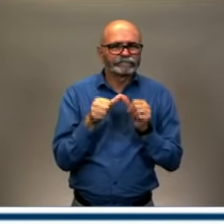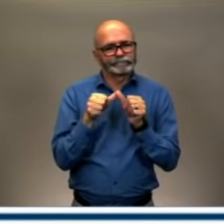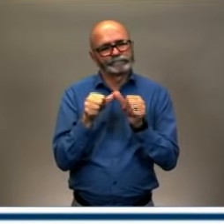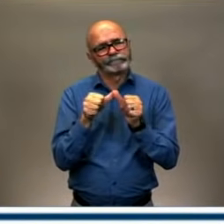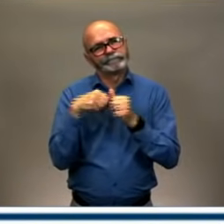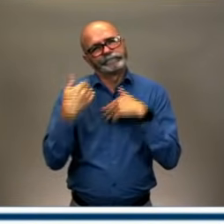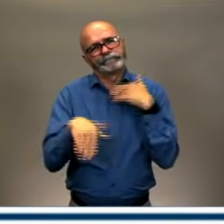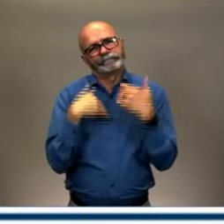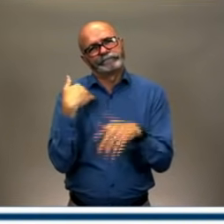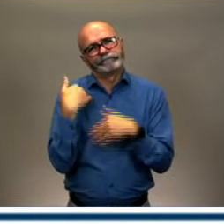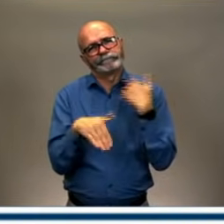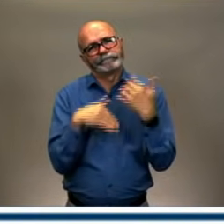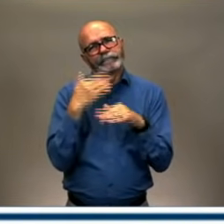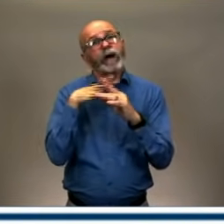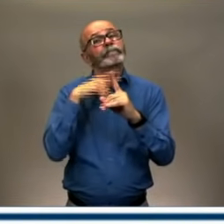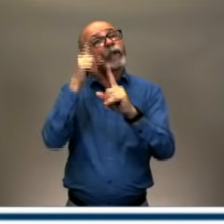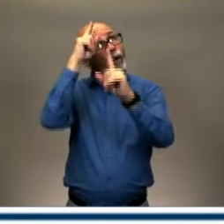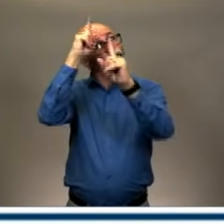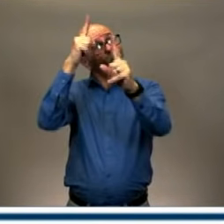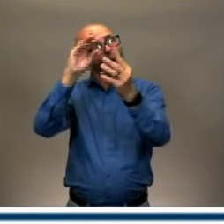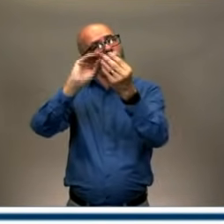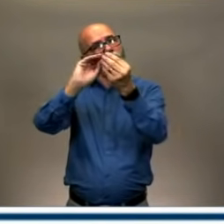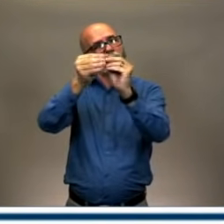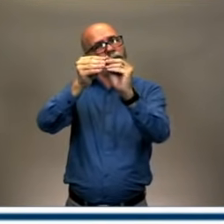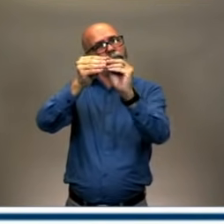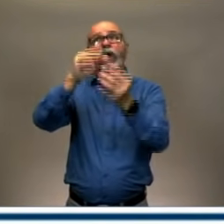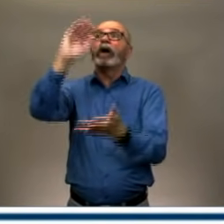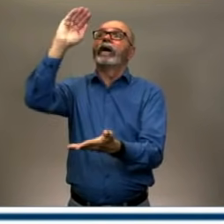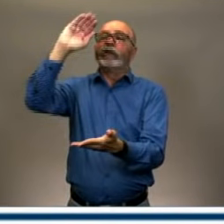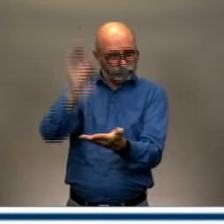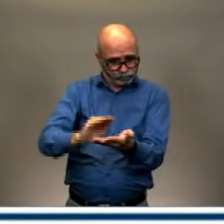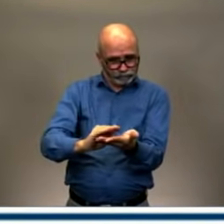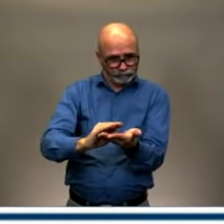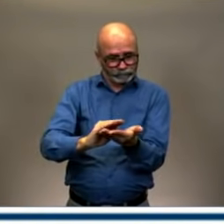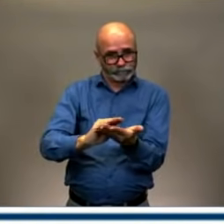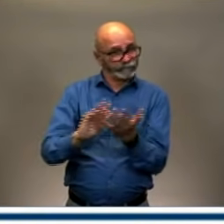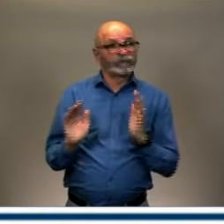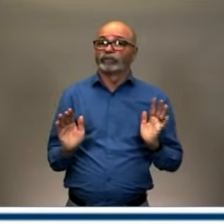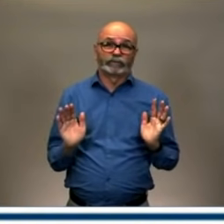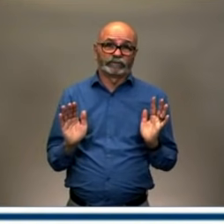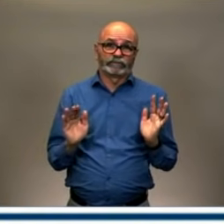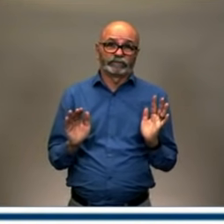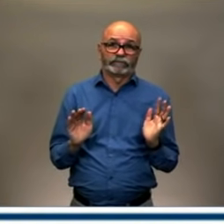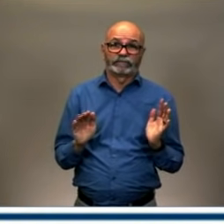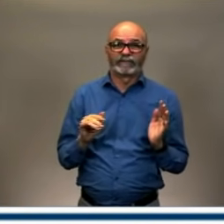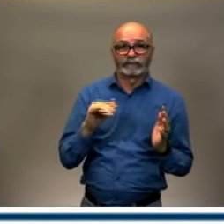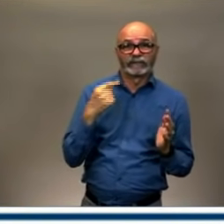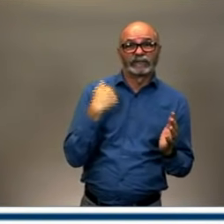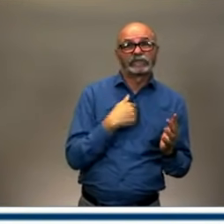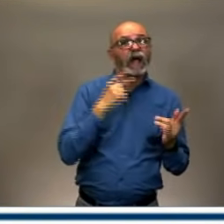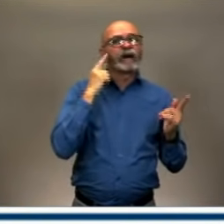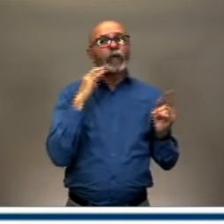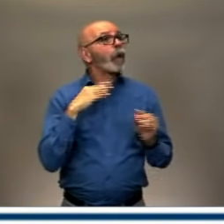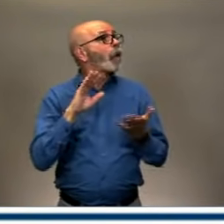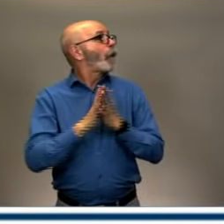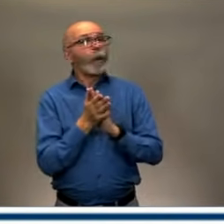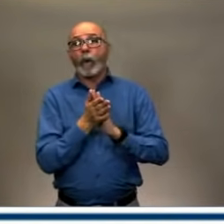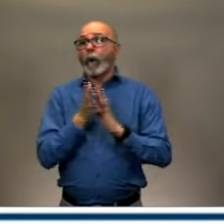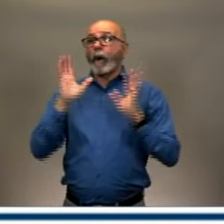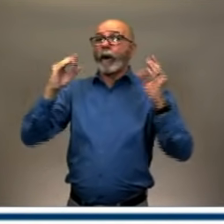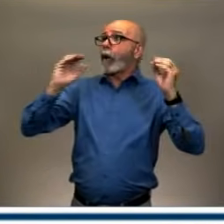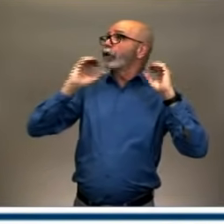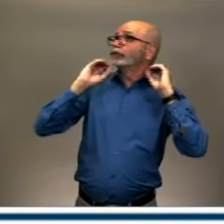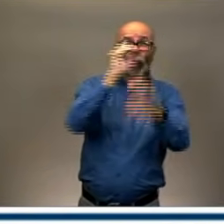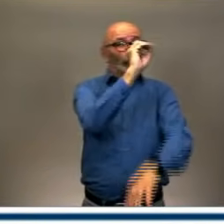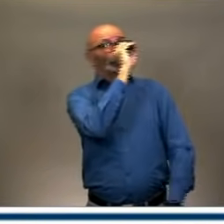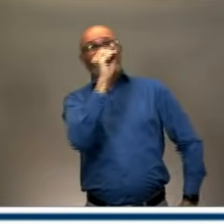we're doing that. But we have to be realistic, and it's not realistic to expect that we will have no COVID at all. And certainly